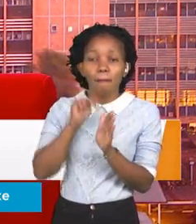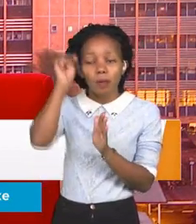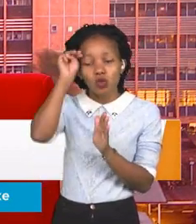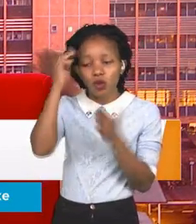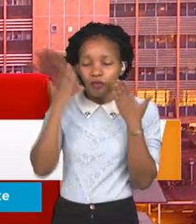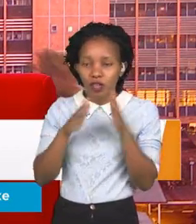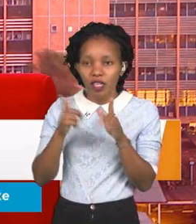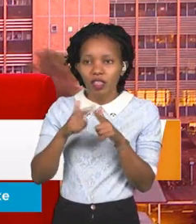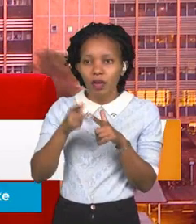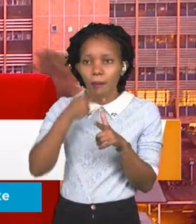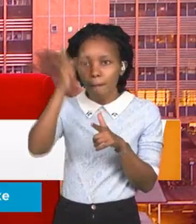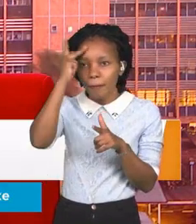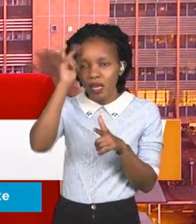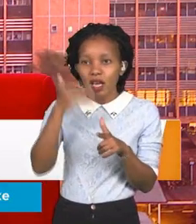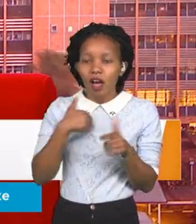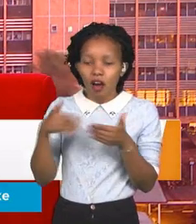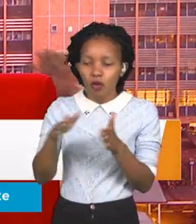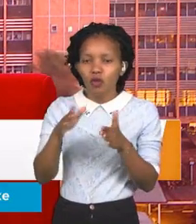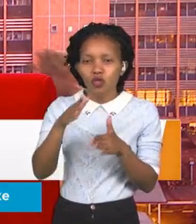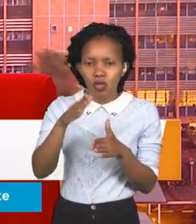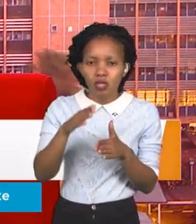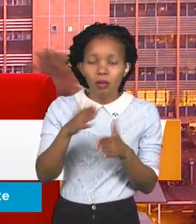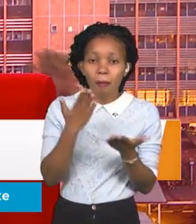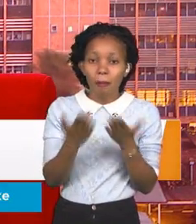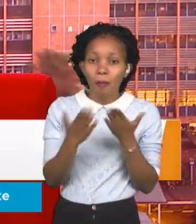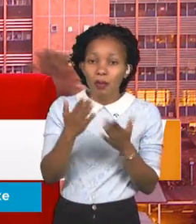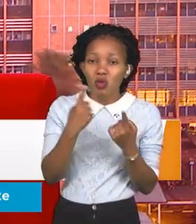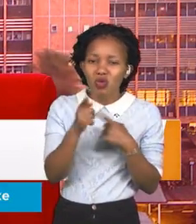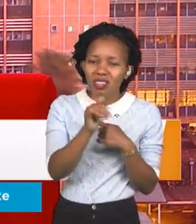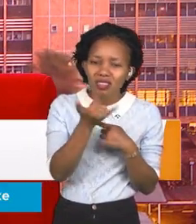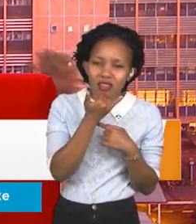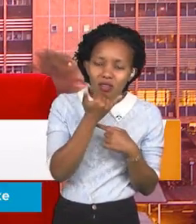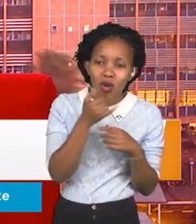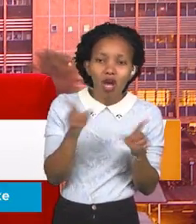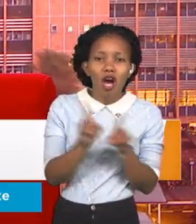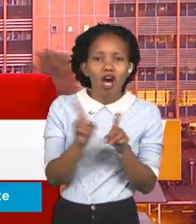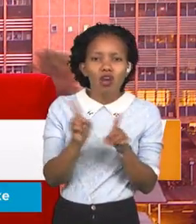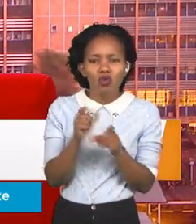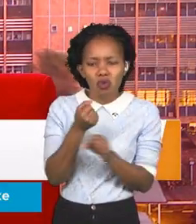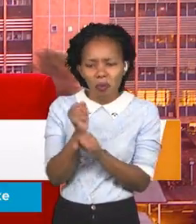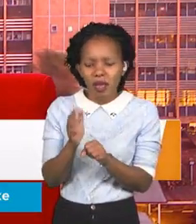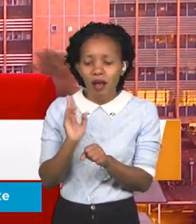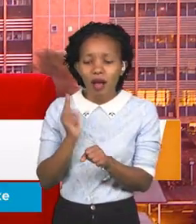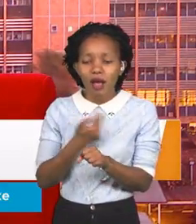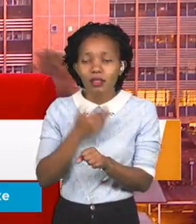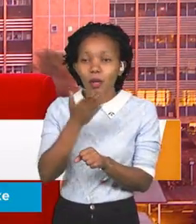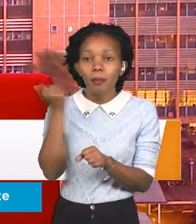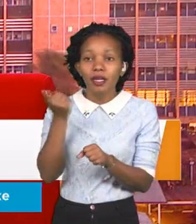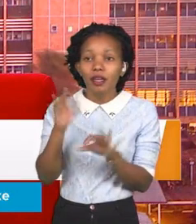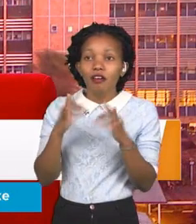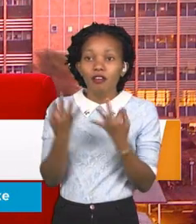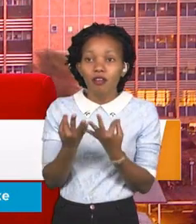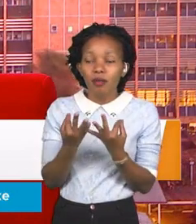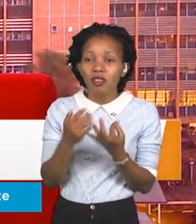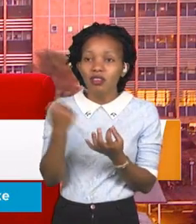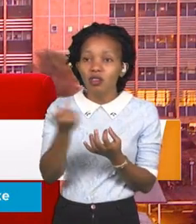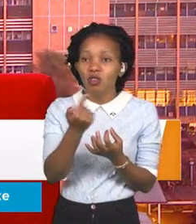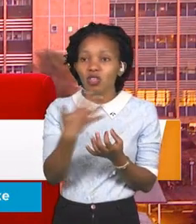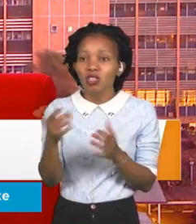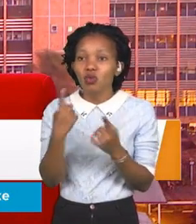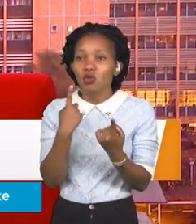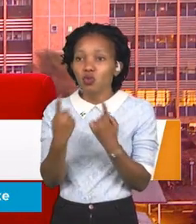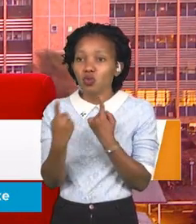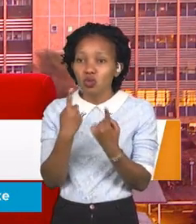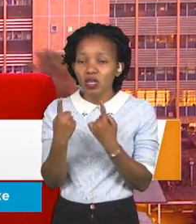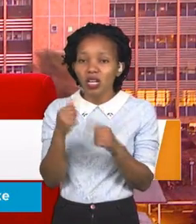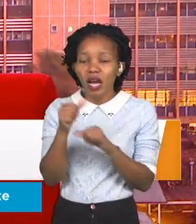parents still have the chance to correct us. Absolutely. They still mm-hmm. have the chance to fix us. Mm-hmm. Family is the only thing that is constantly spoken about